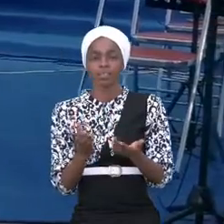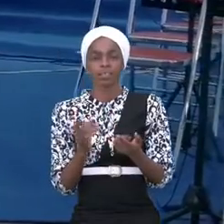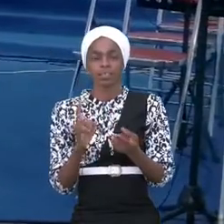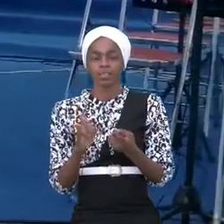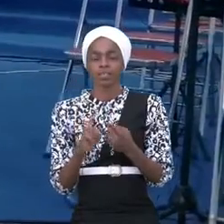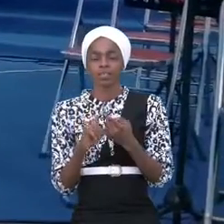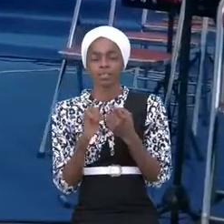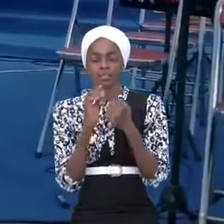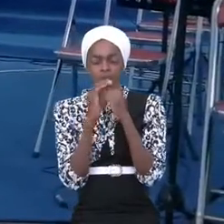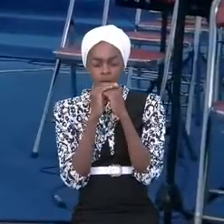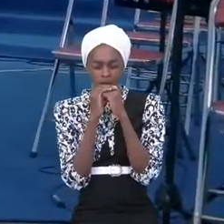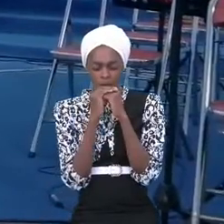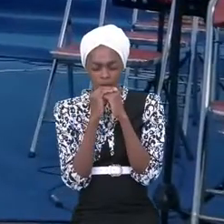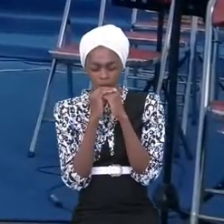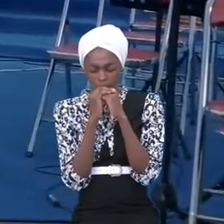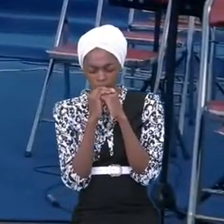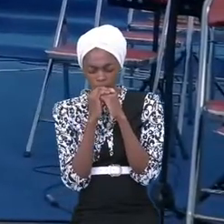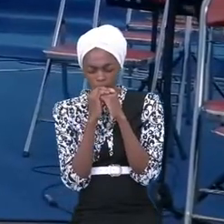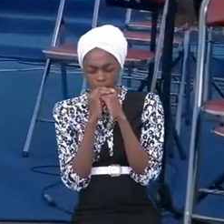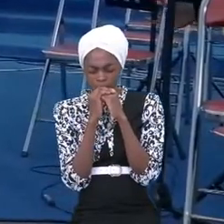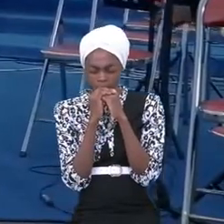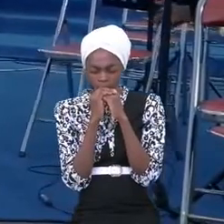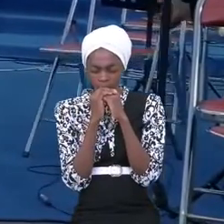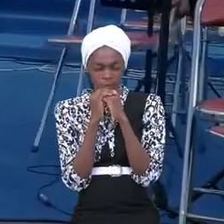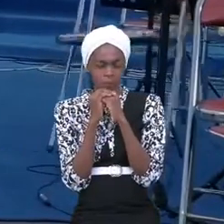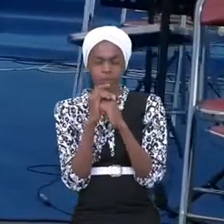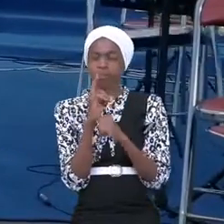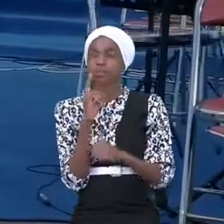to worship.